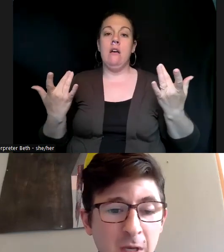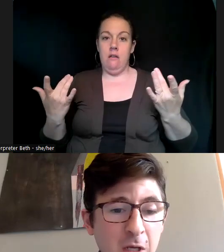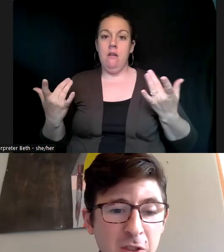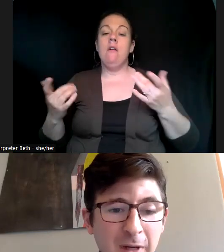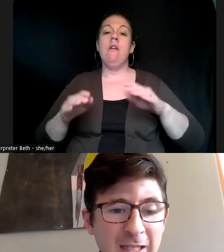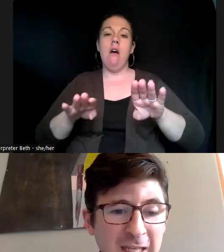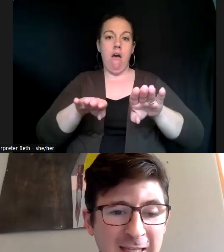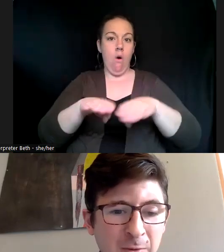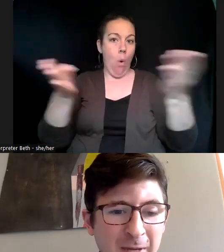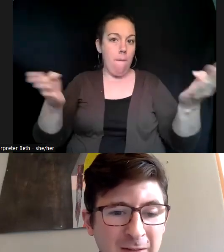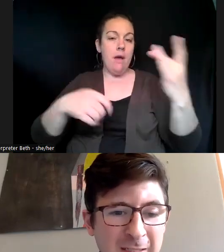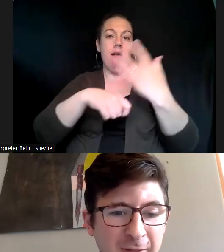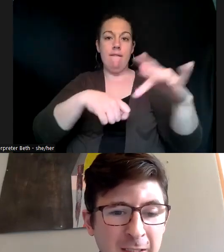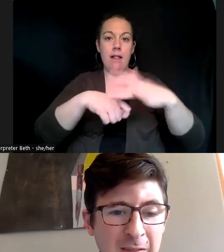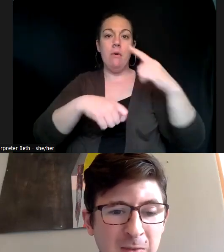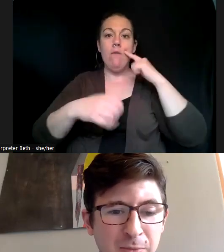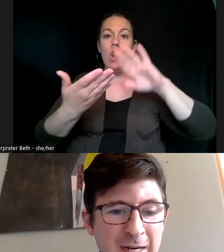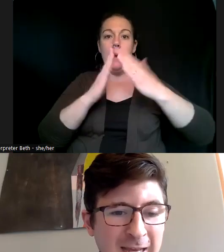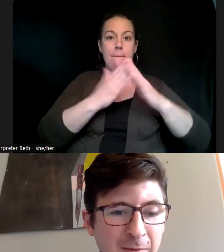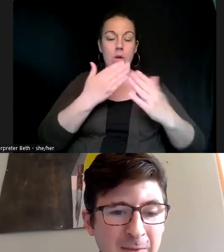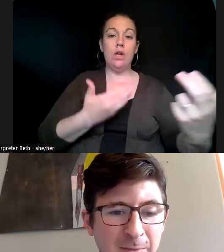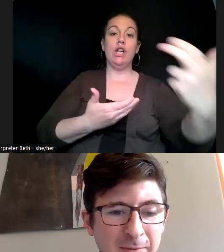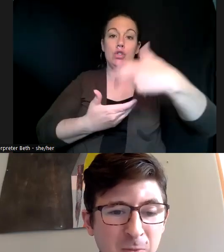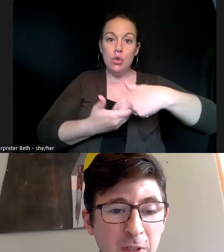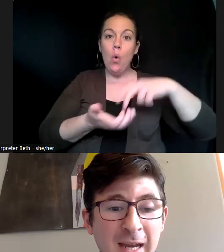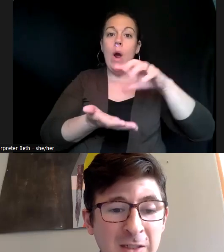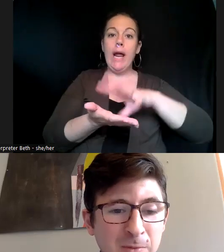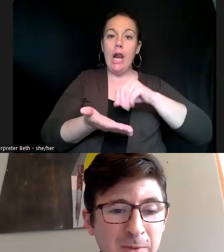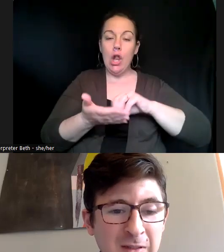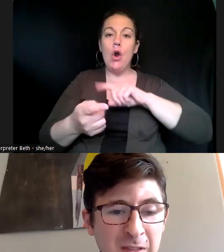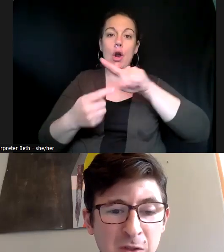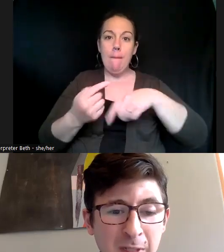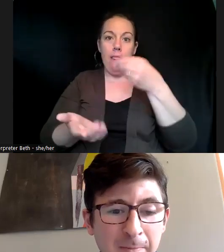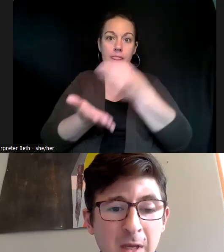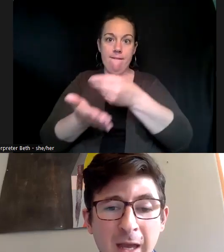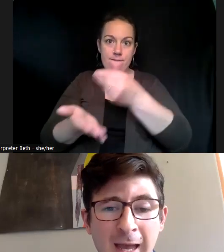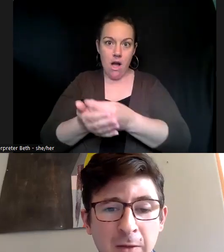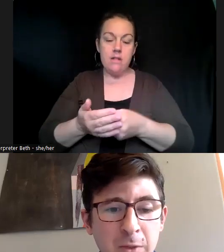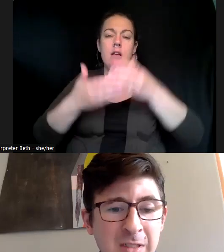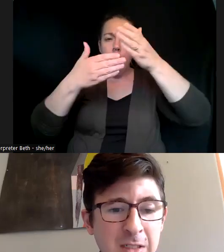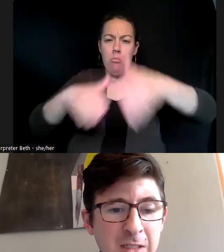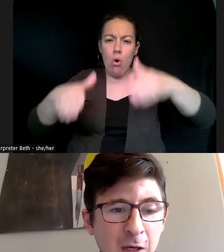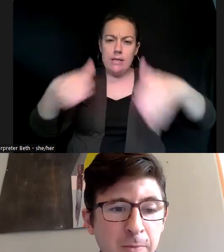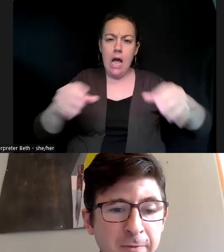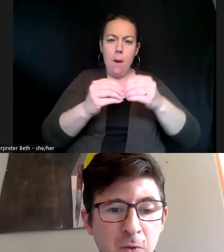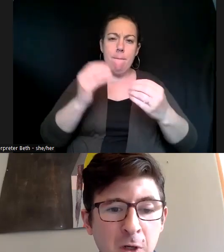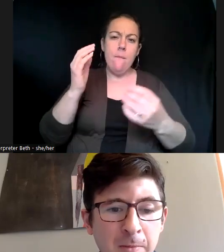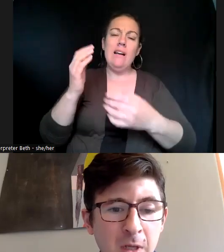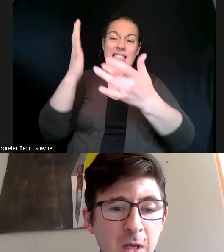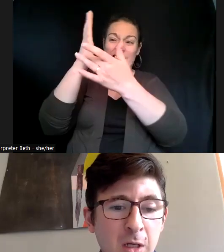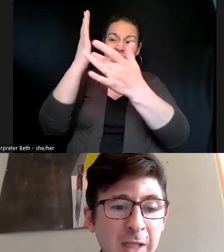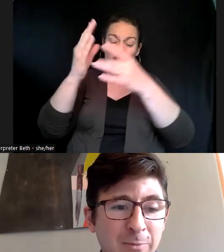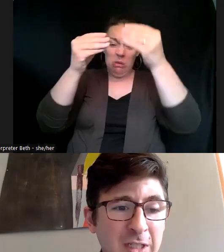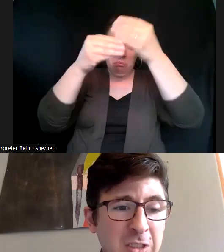community to educate them about these funds, break down some of the more technical pieces into it, and really start to help